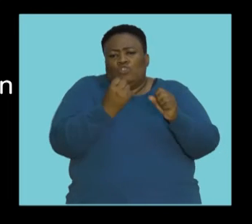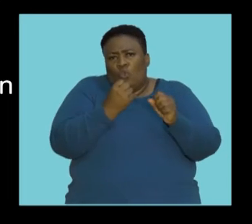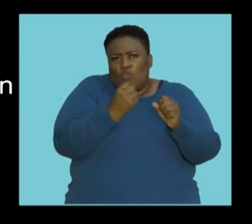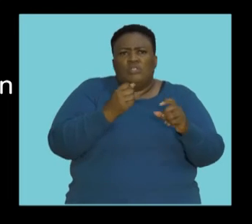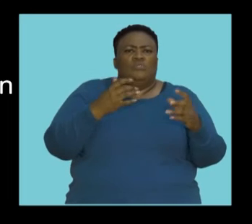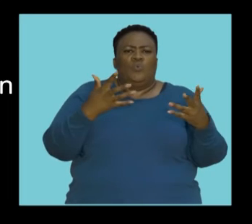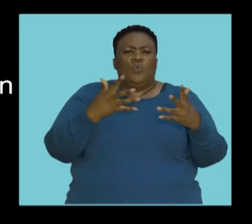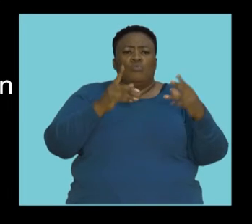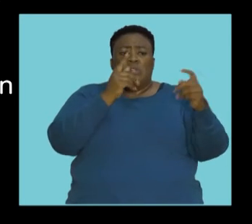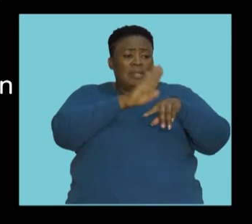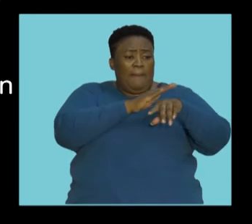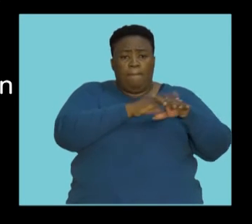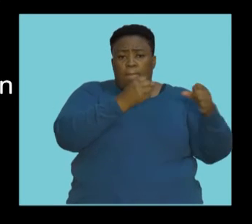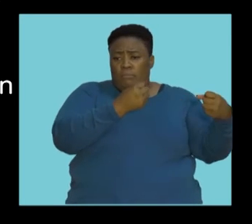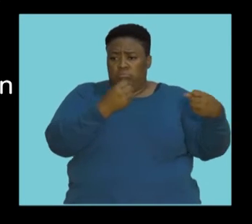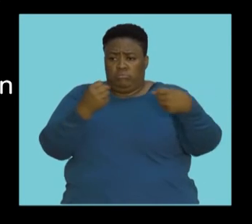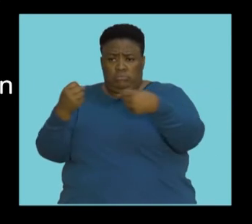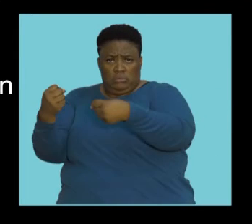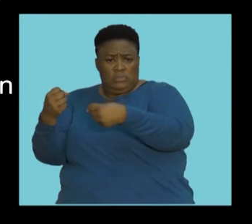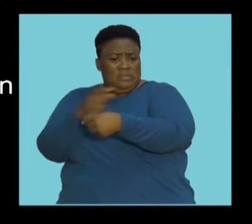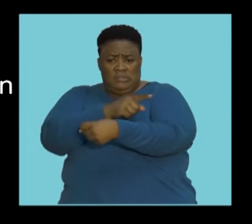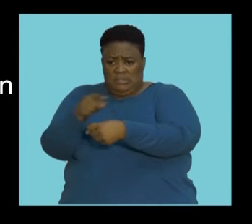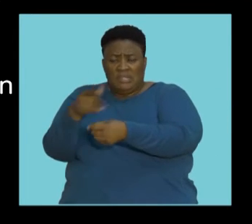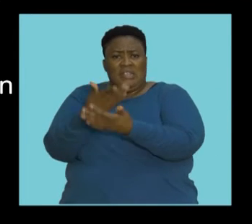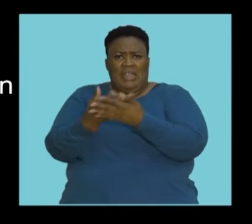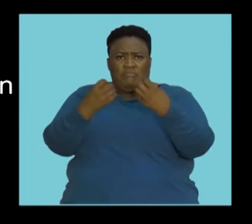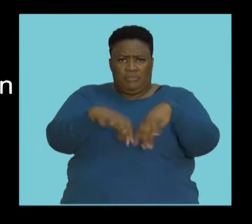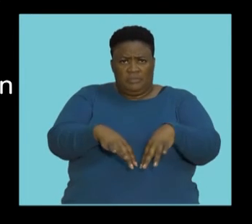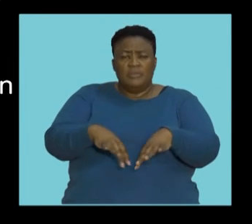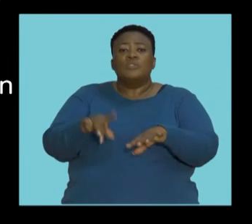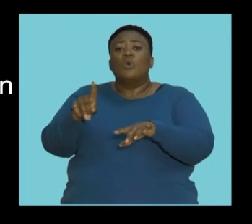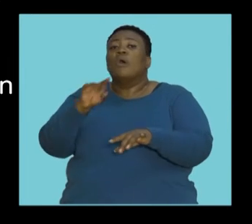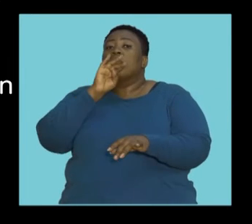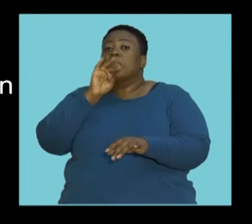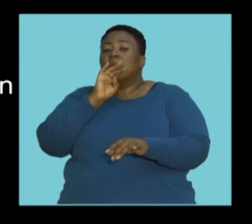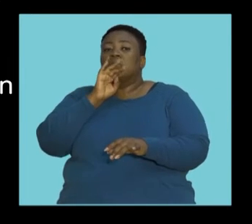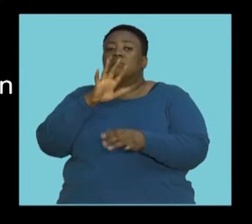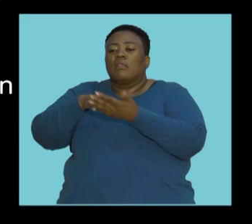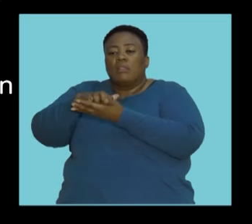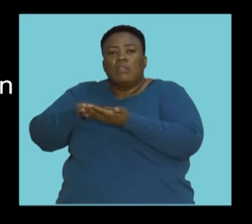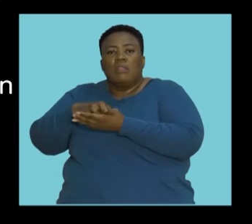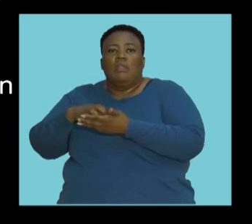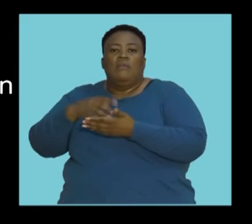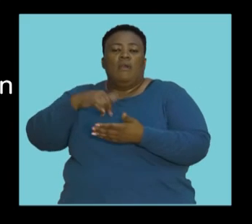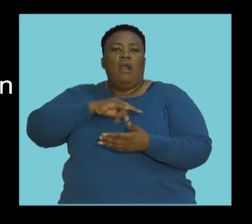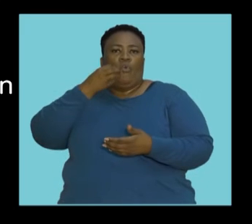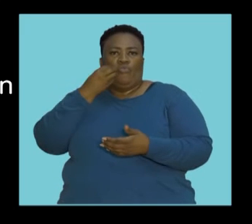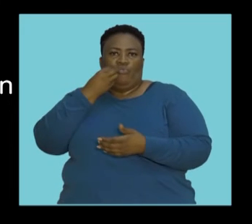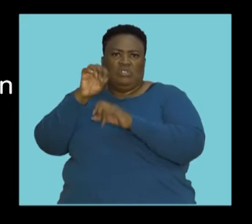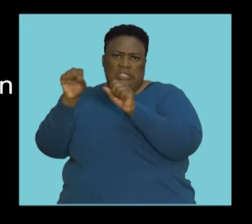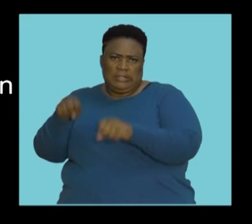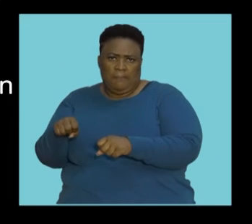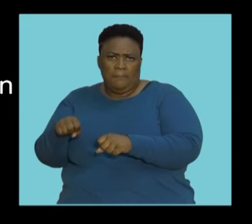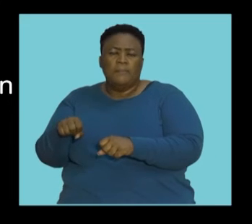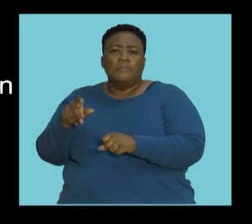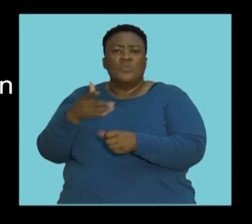and the transportation stages. It can result in reduced food availability and increased vulnerability of our